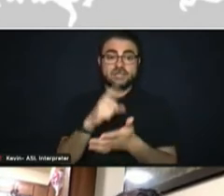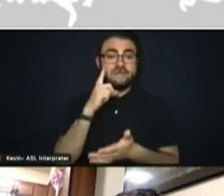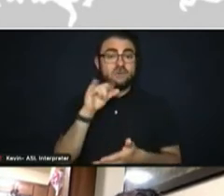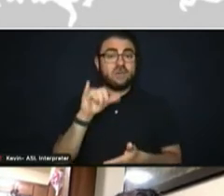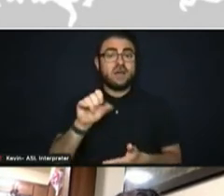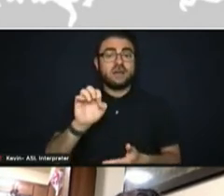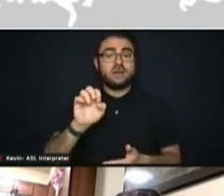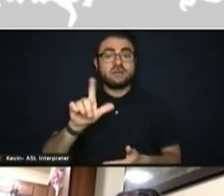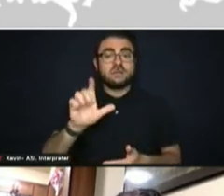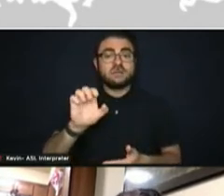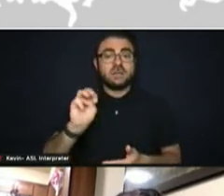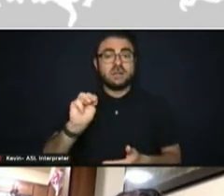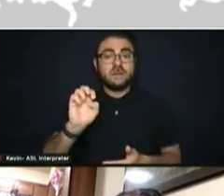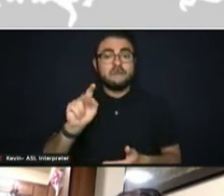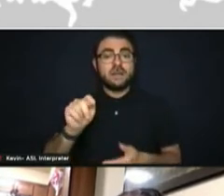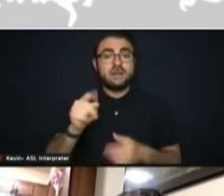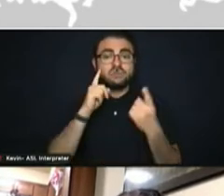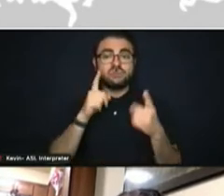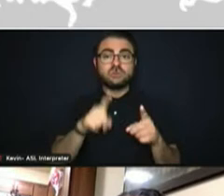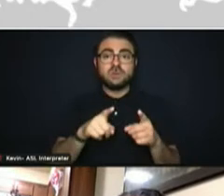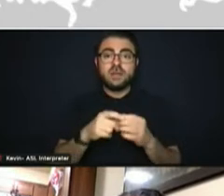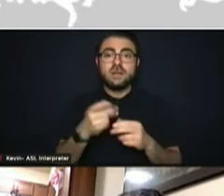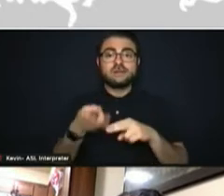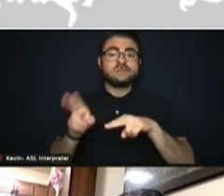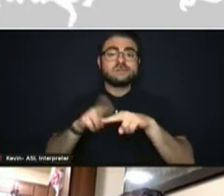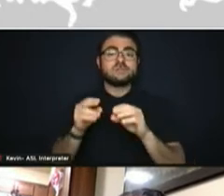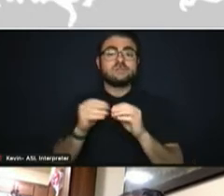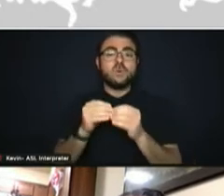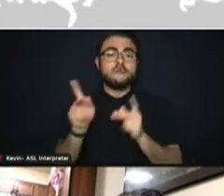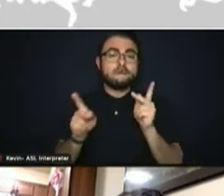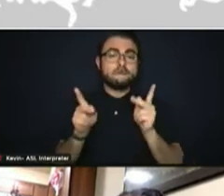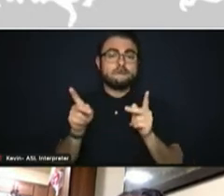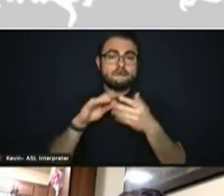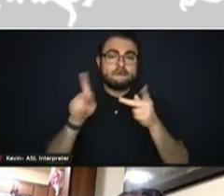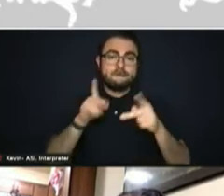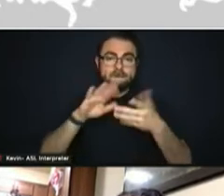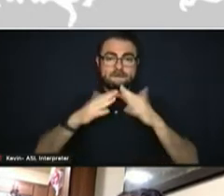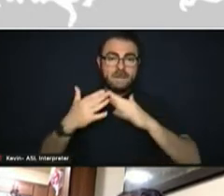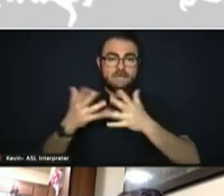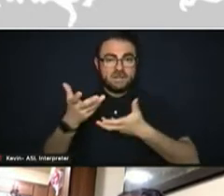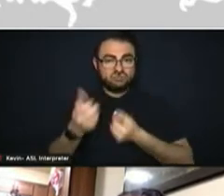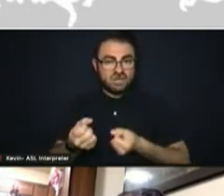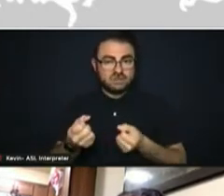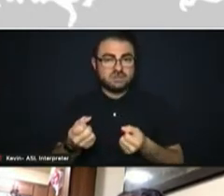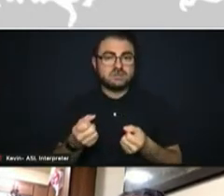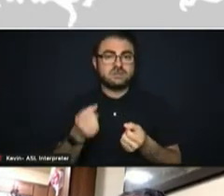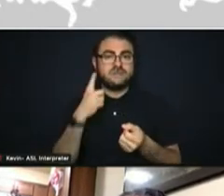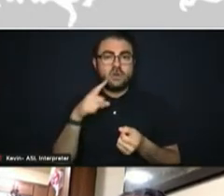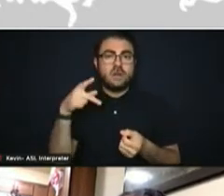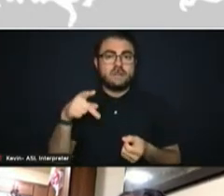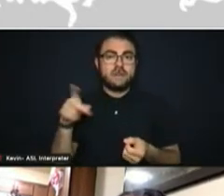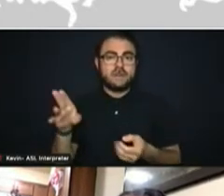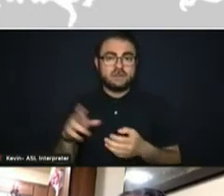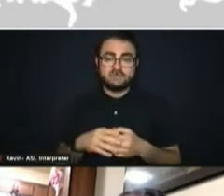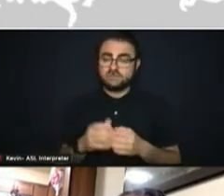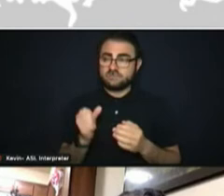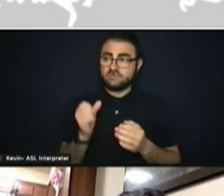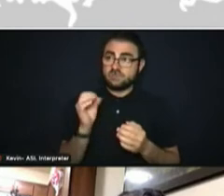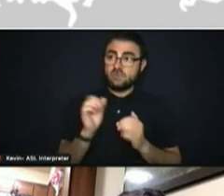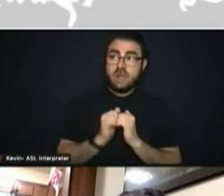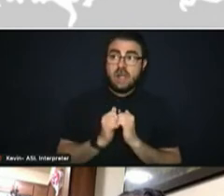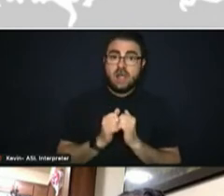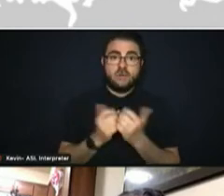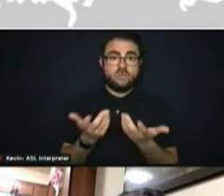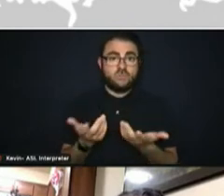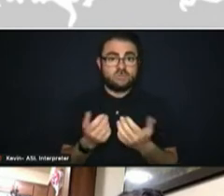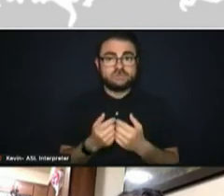it's taking action to increase public trust and confidence in the Portland Police Bureau. So how do we do that? You know, as I retire here,